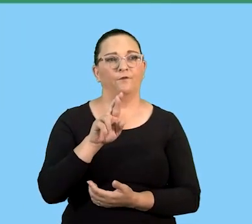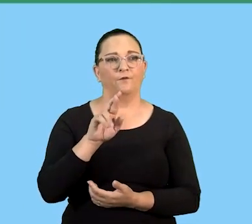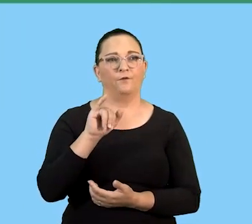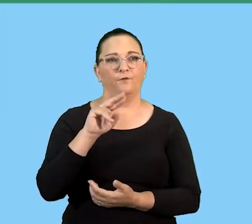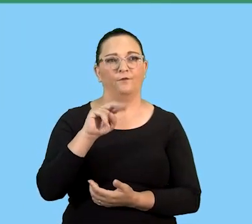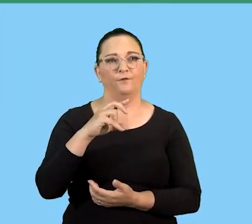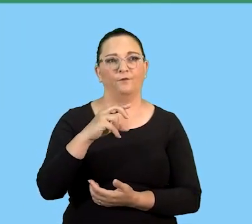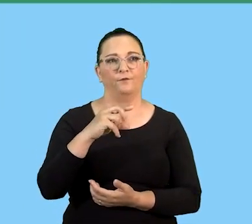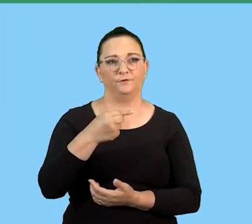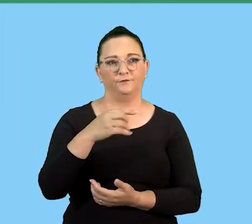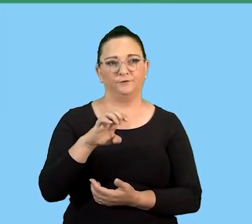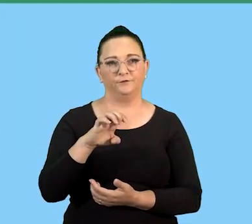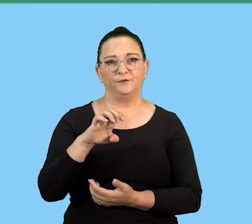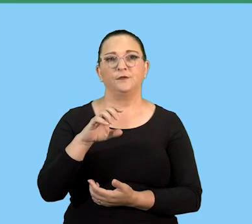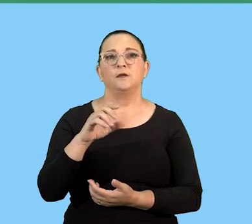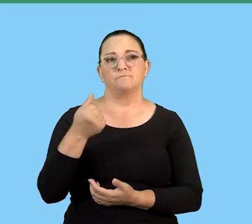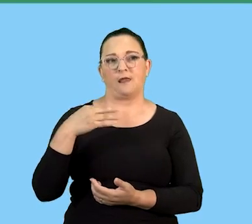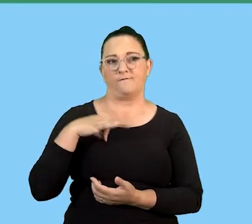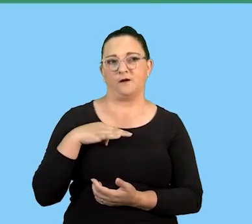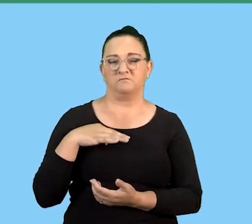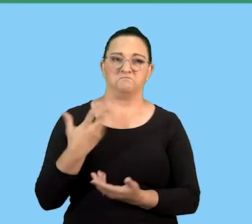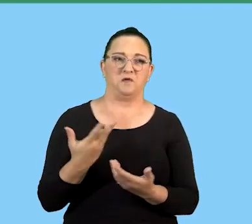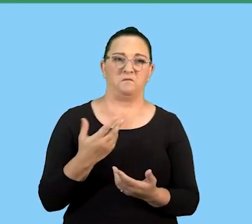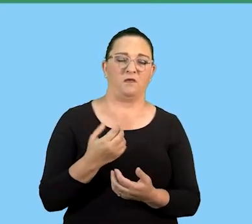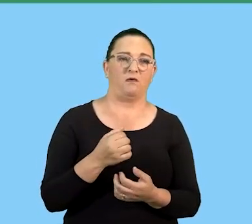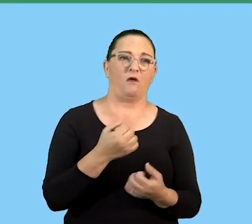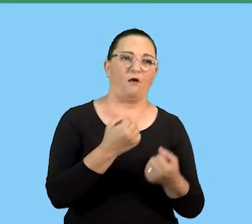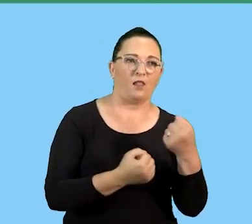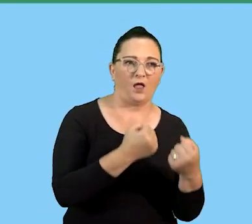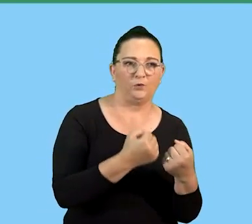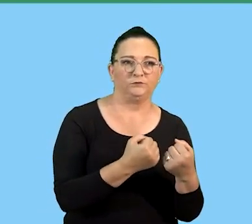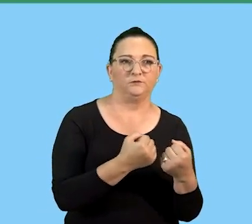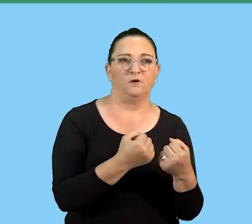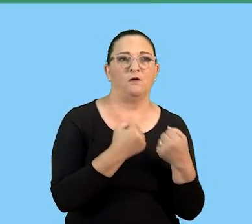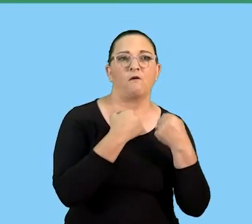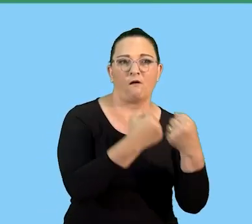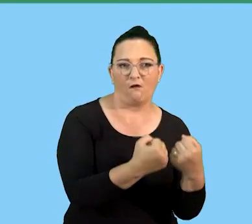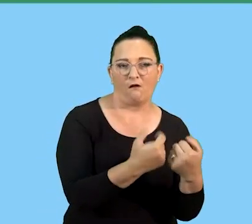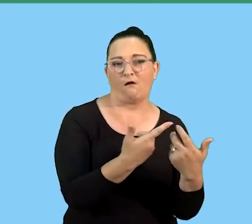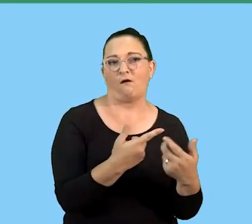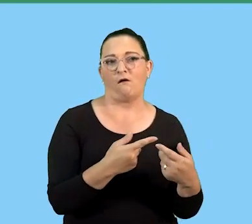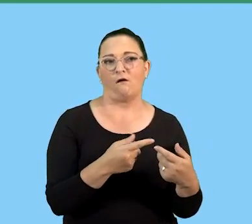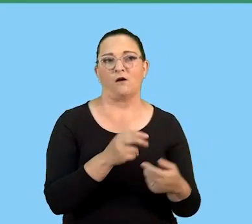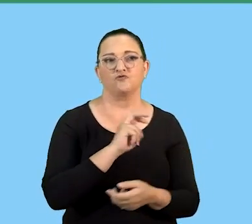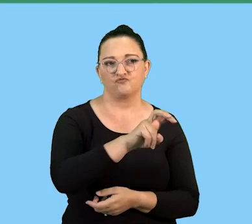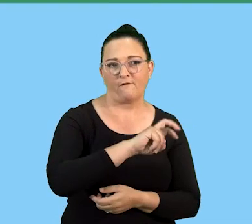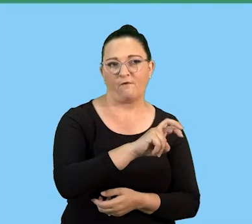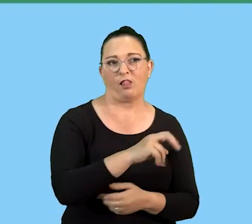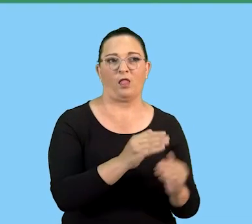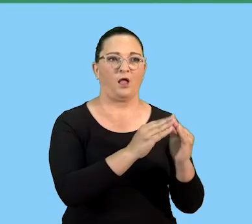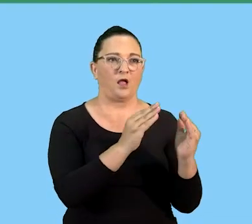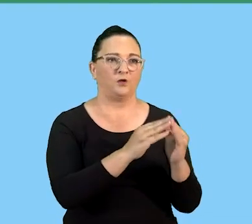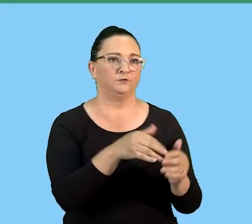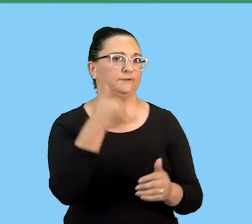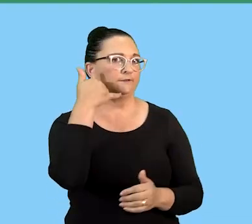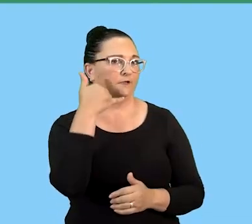have your allowances, such as the car, the travel, the housing and cell phone allowance. Then we have the funeral